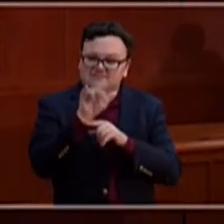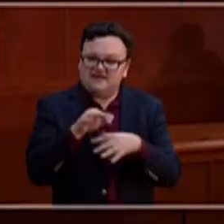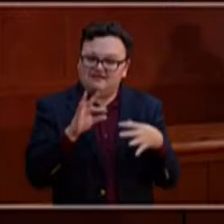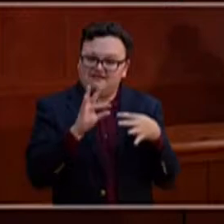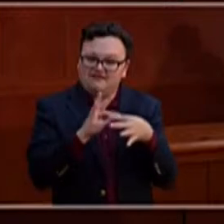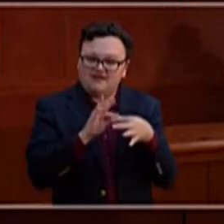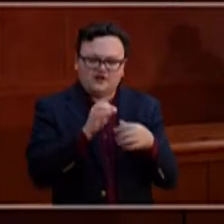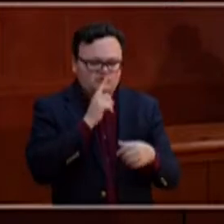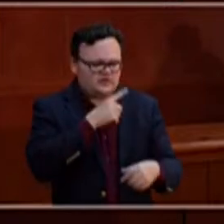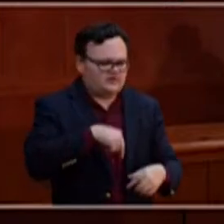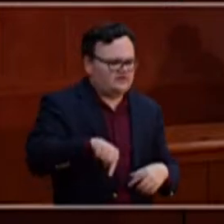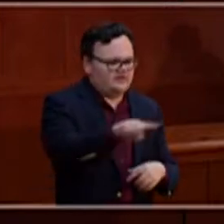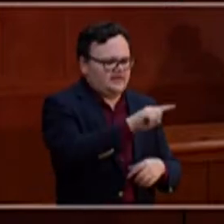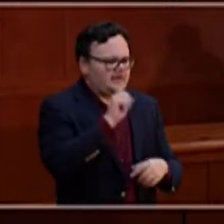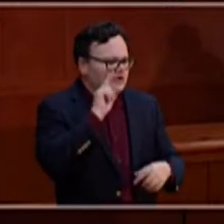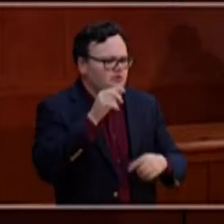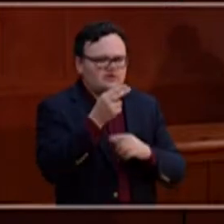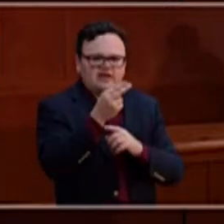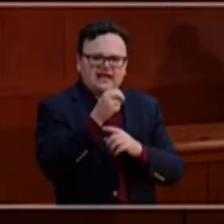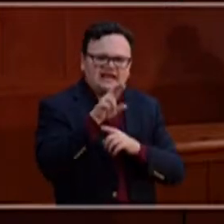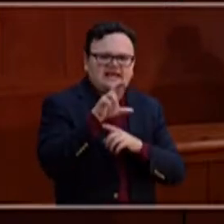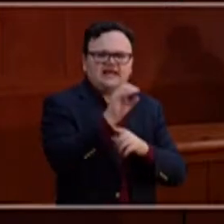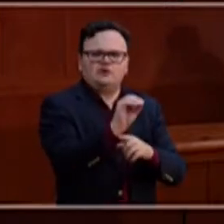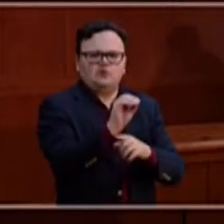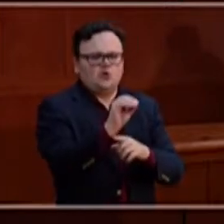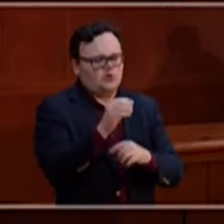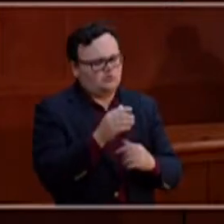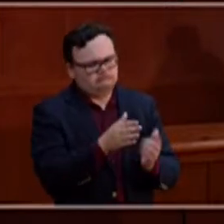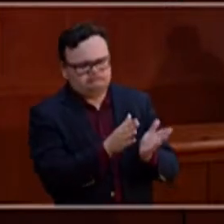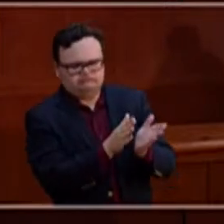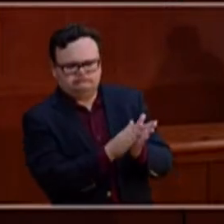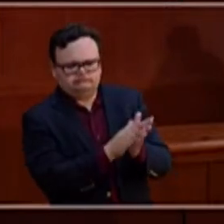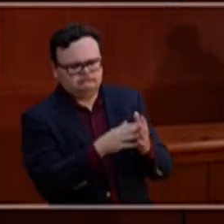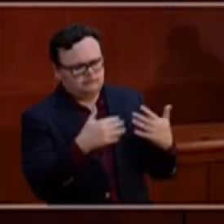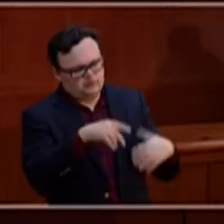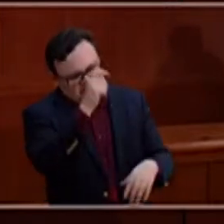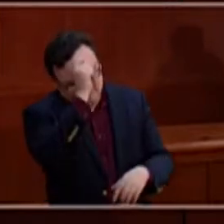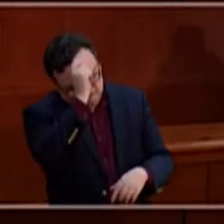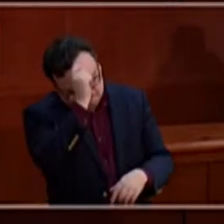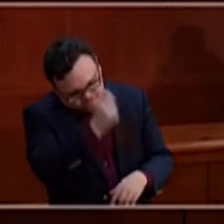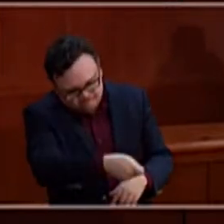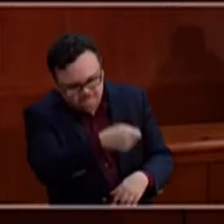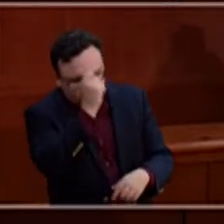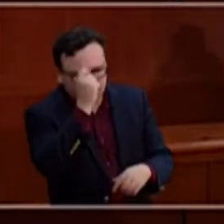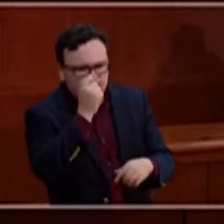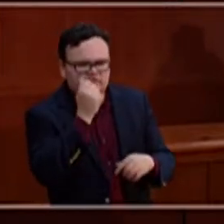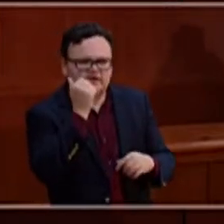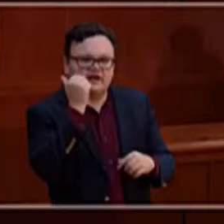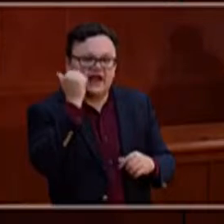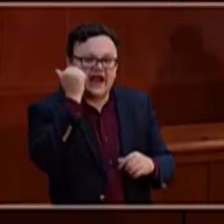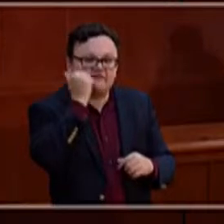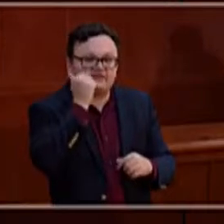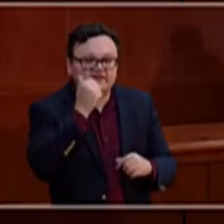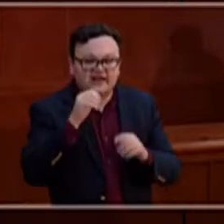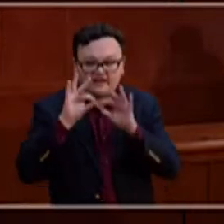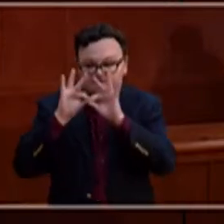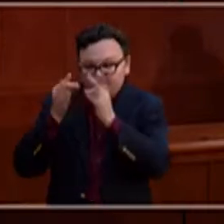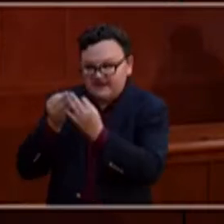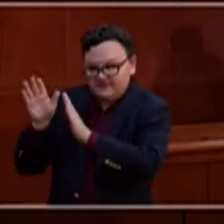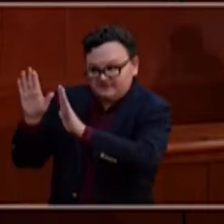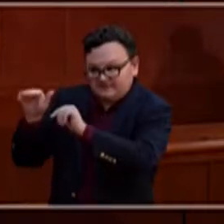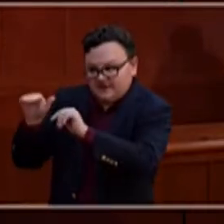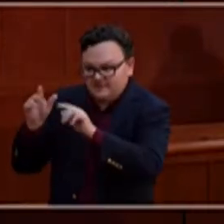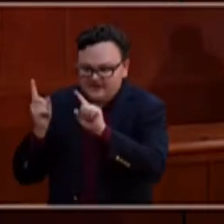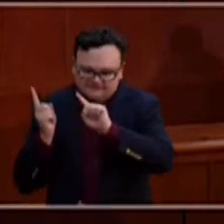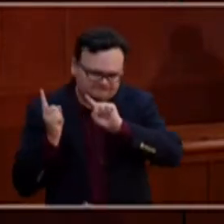these are the real heroes of this whole experience. Every day they're coming, leaving their families and going in and just